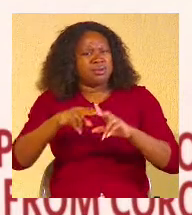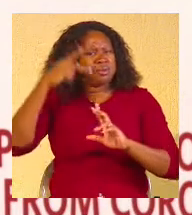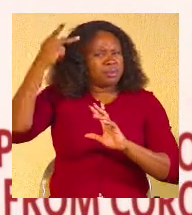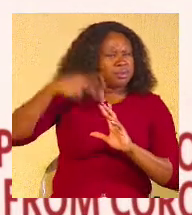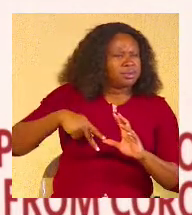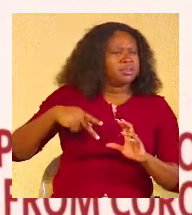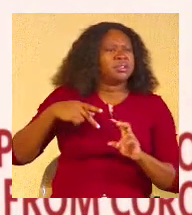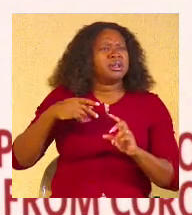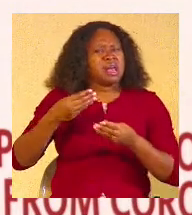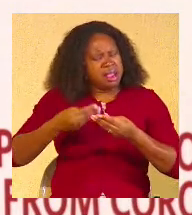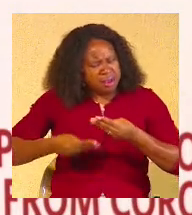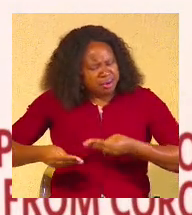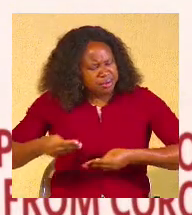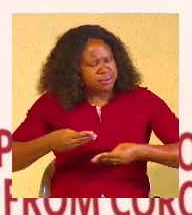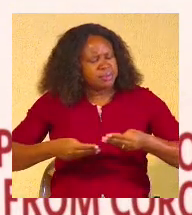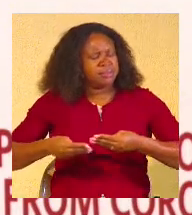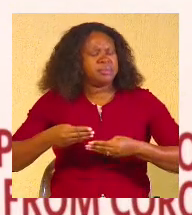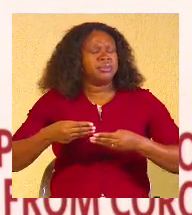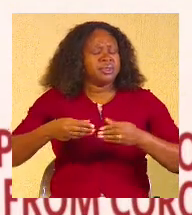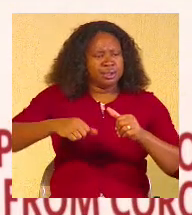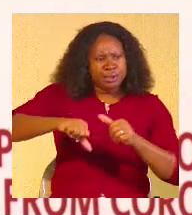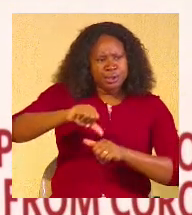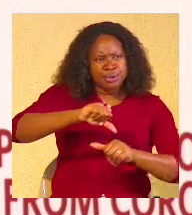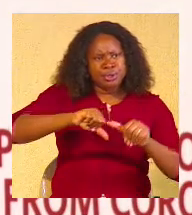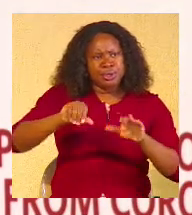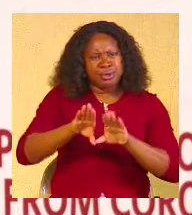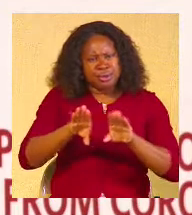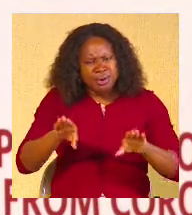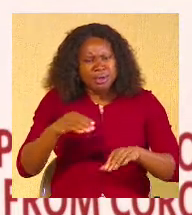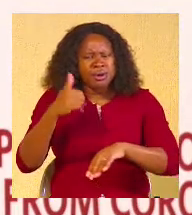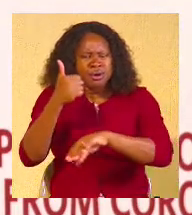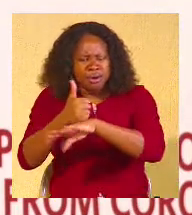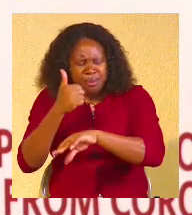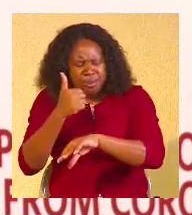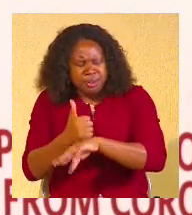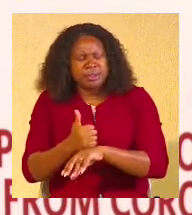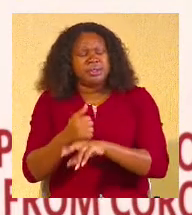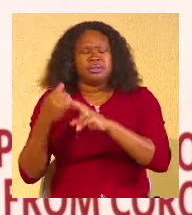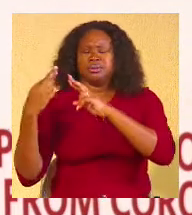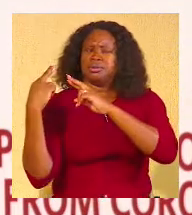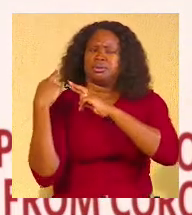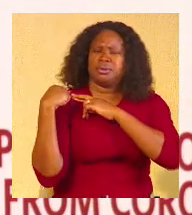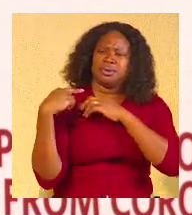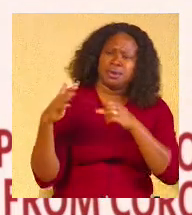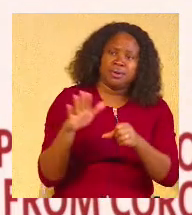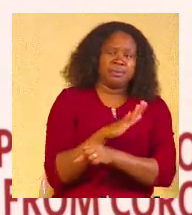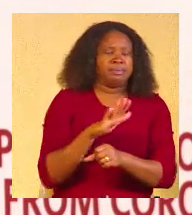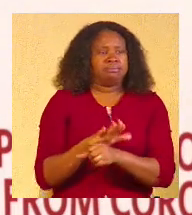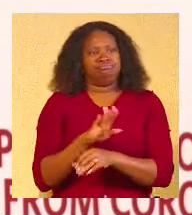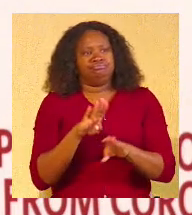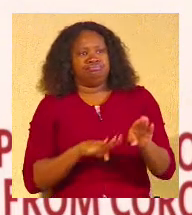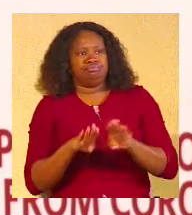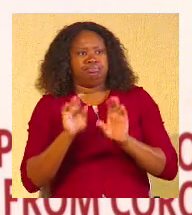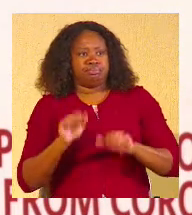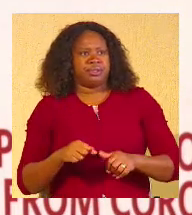political, economic, and social rights, opportunities, and responsibilities fully. This